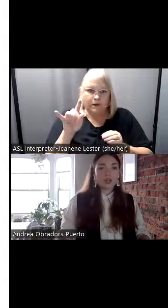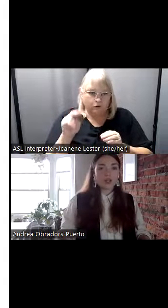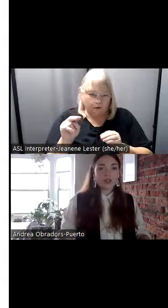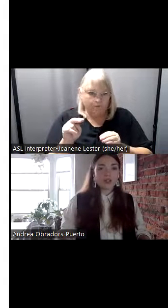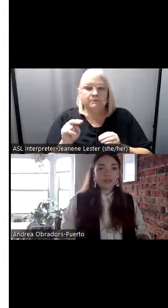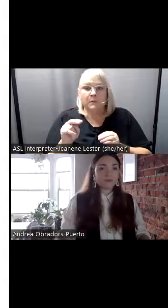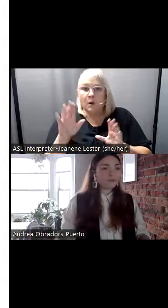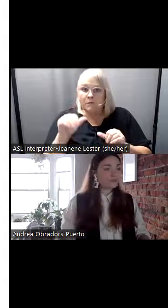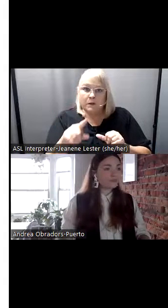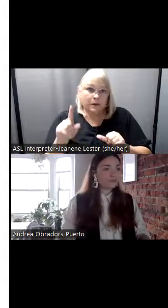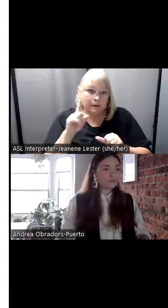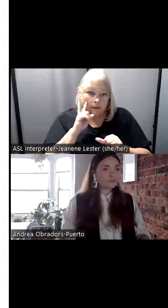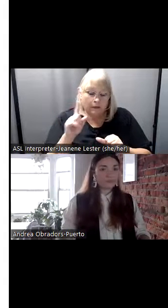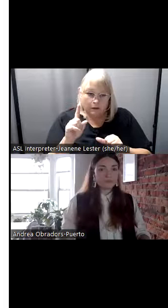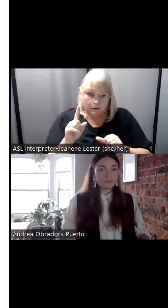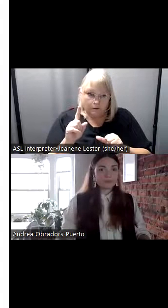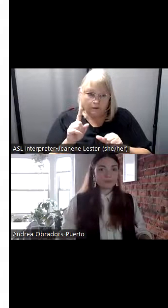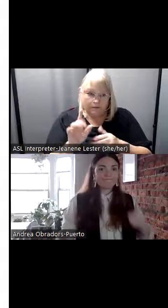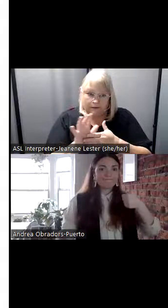Hopefully you can hear it.